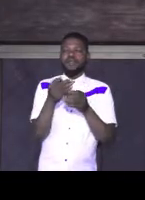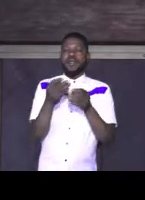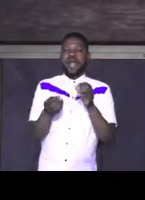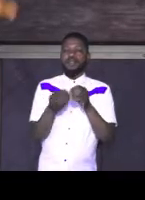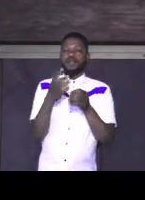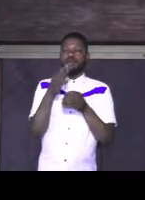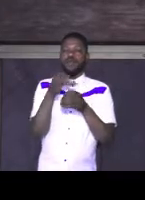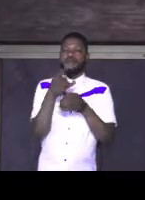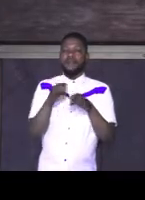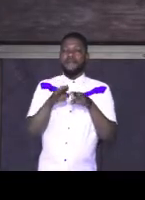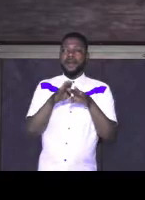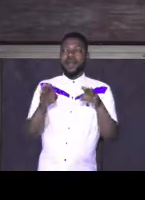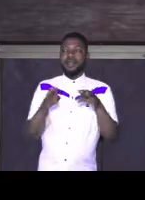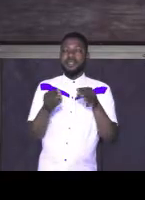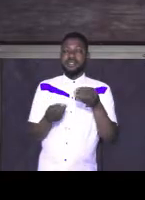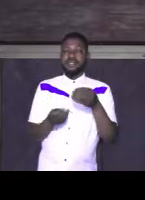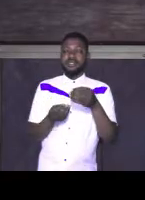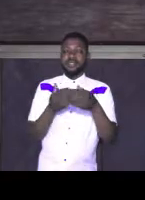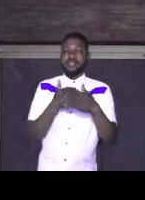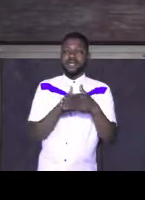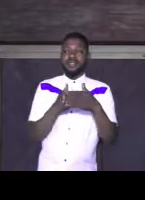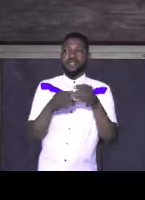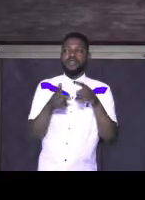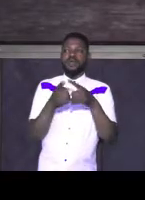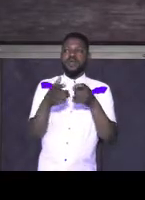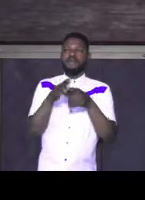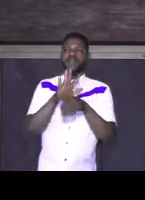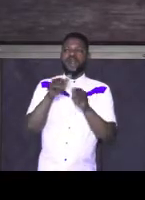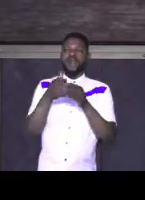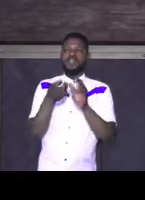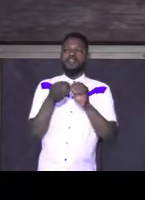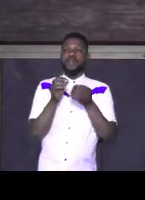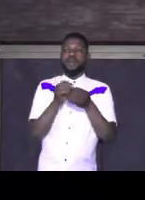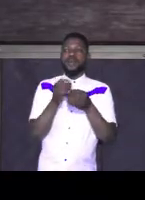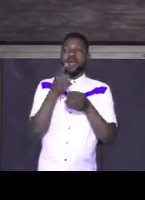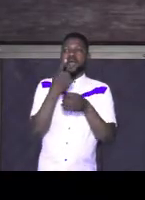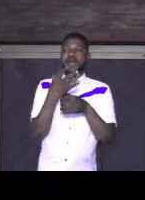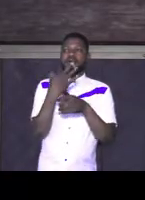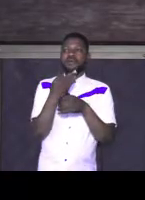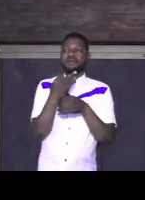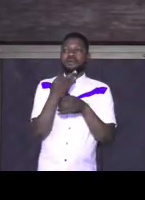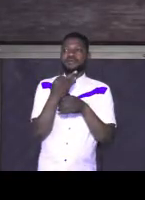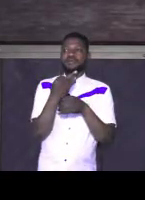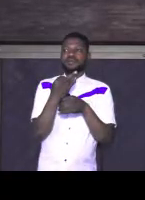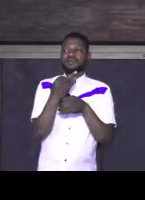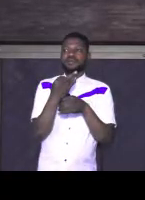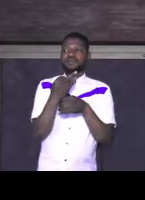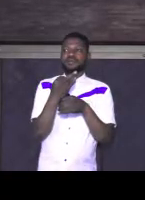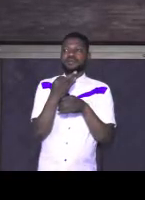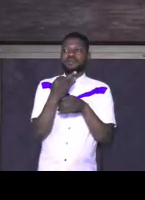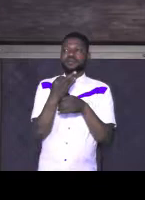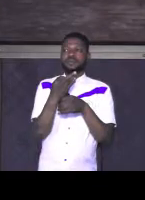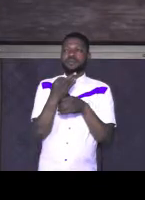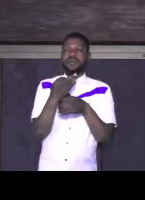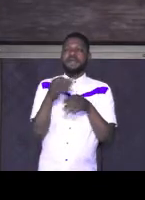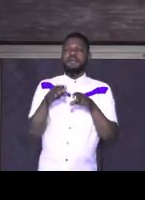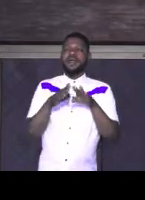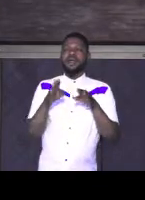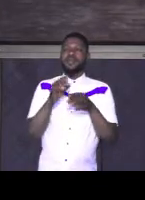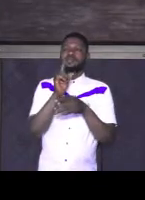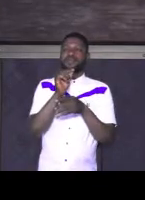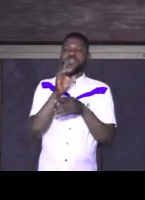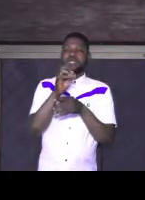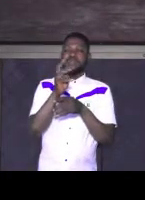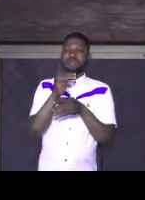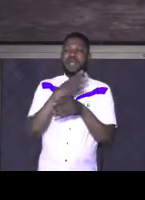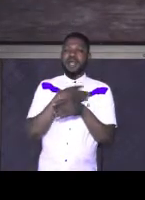sides, times the perpendicular height. And so filling in all the numbers that we know, half of the parallel